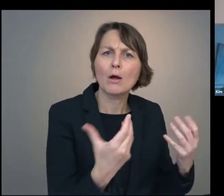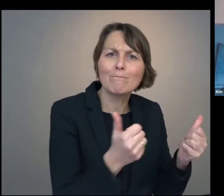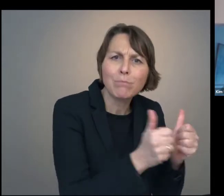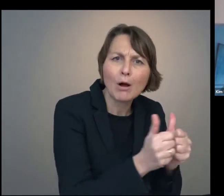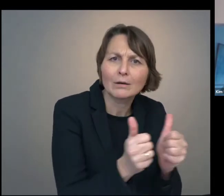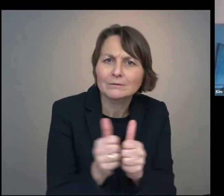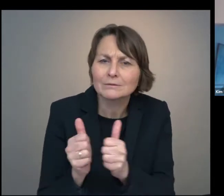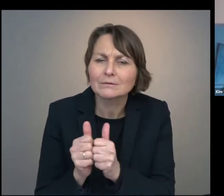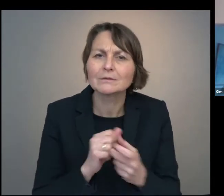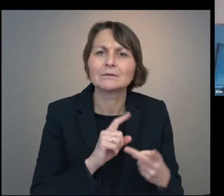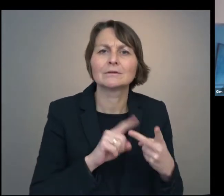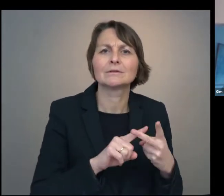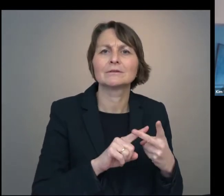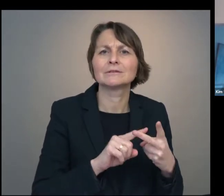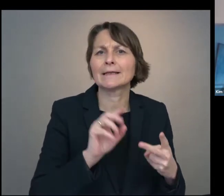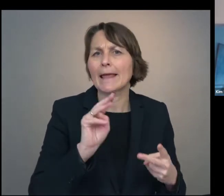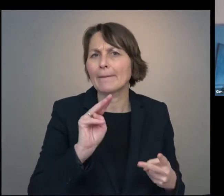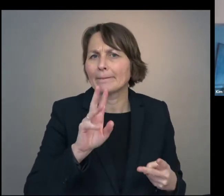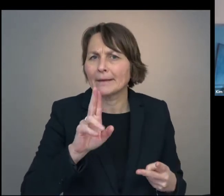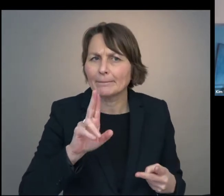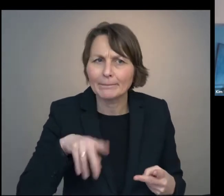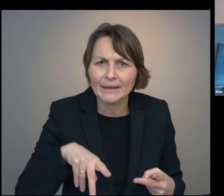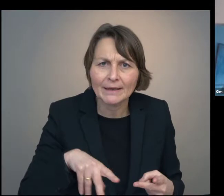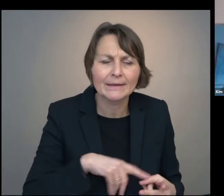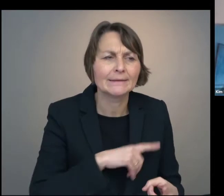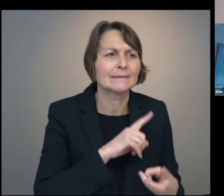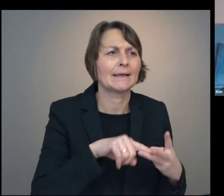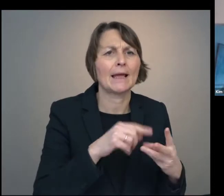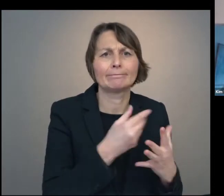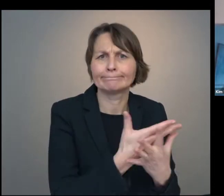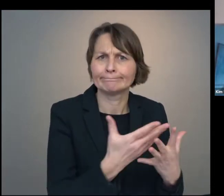partners, MVPs, and so on and so forth.